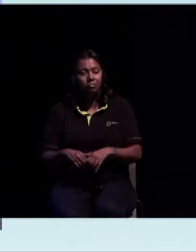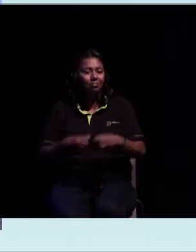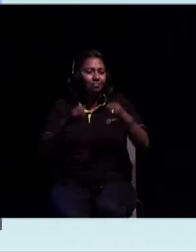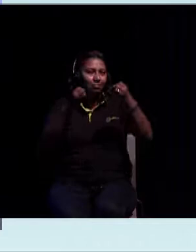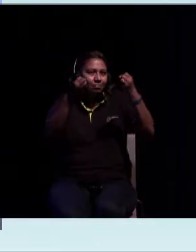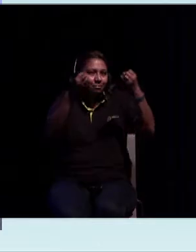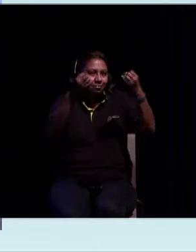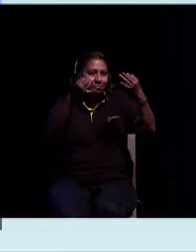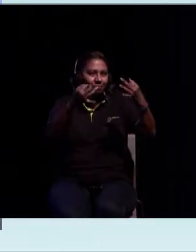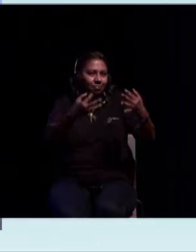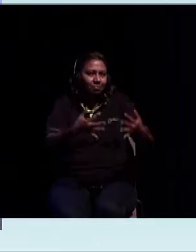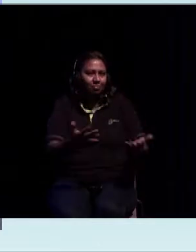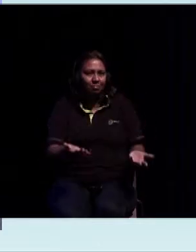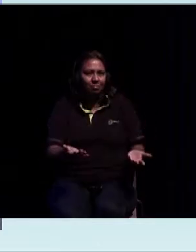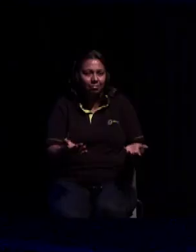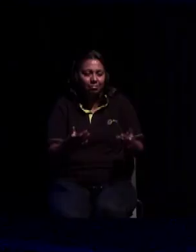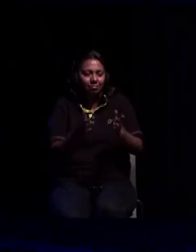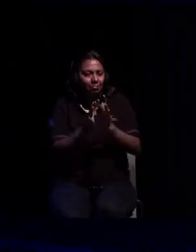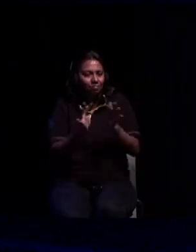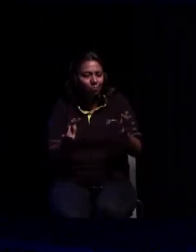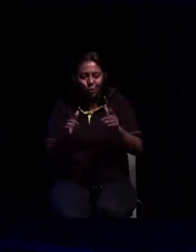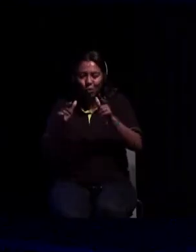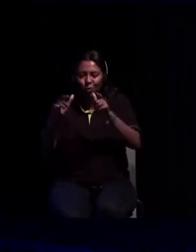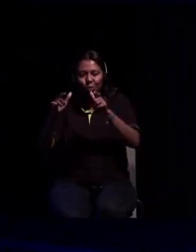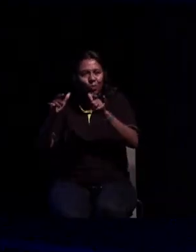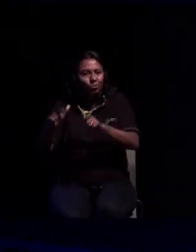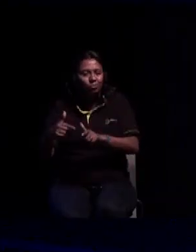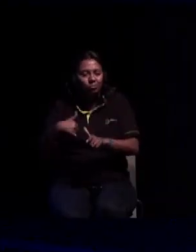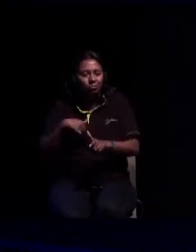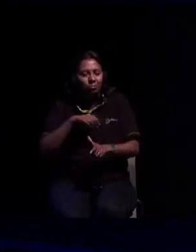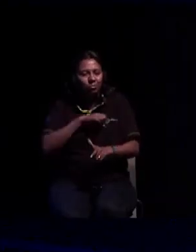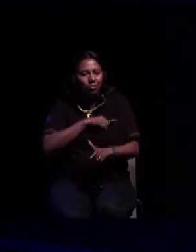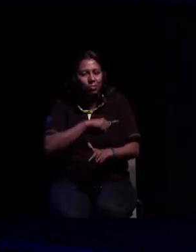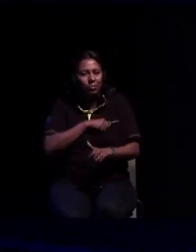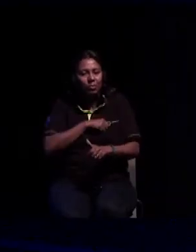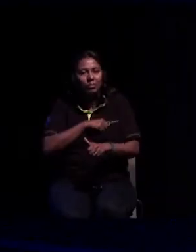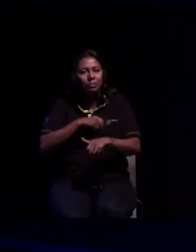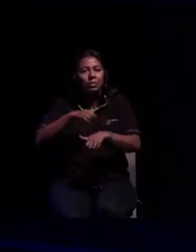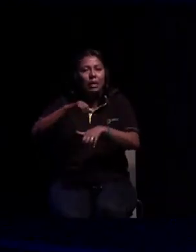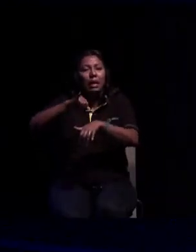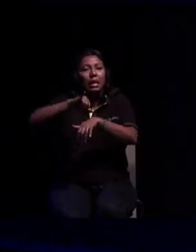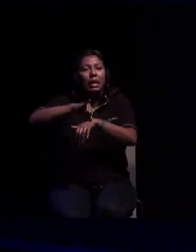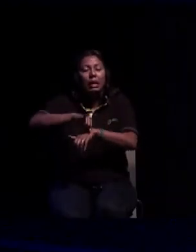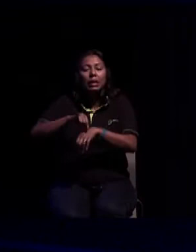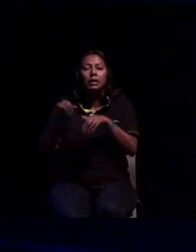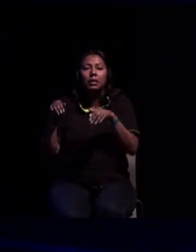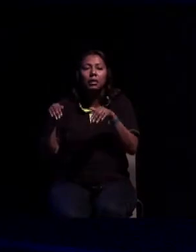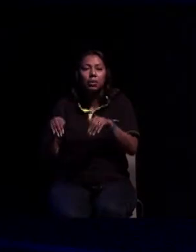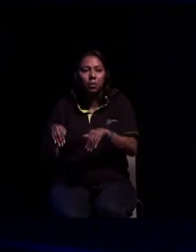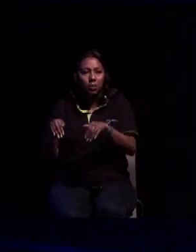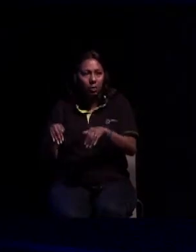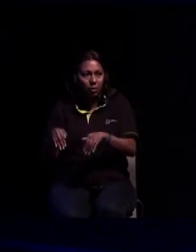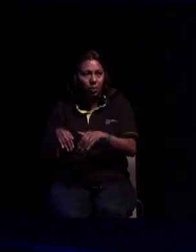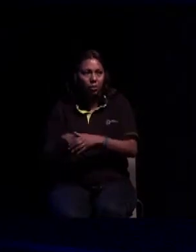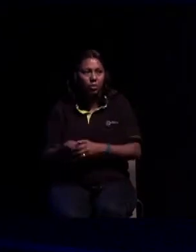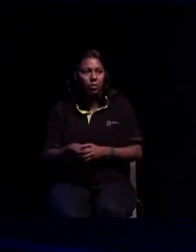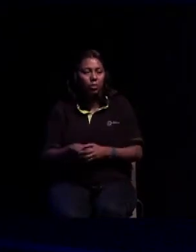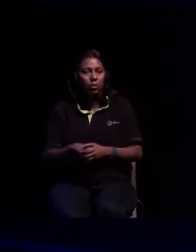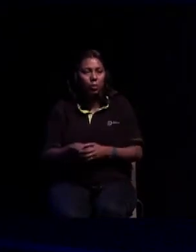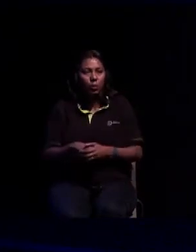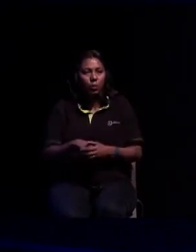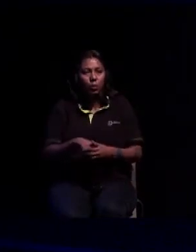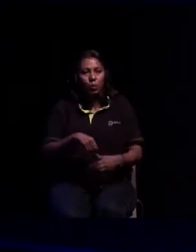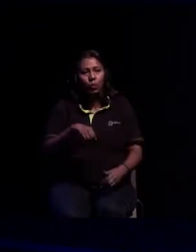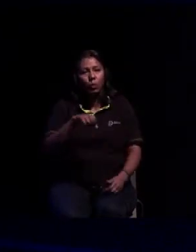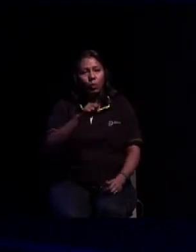state that I live in Australia, Kangaroo Island, which is an island off the coast of South Australia. And I can tell you a story about